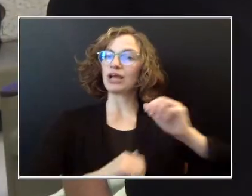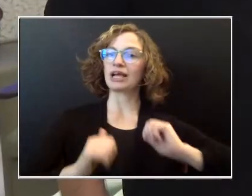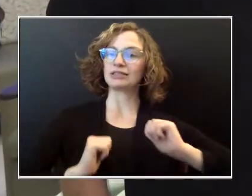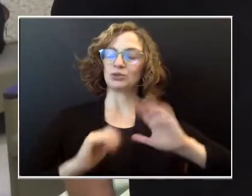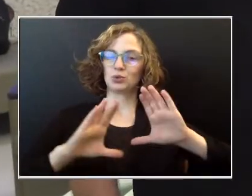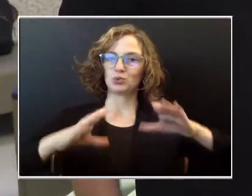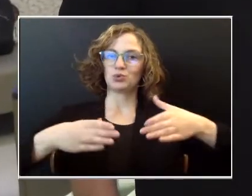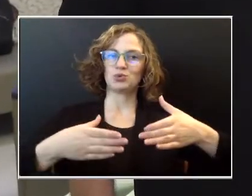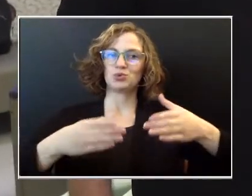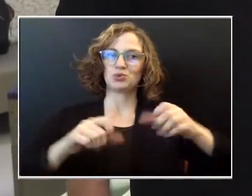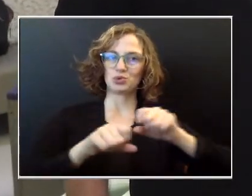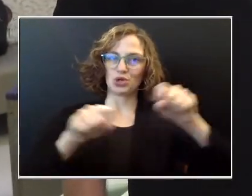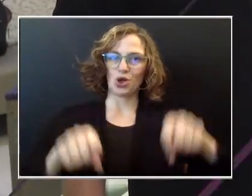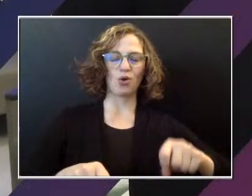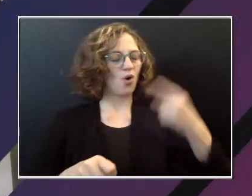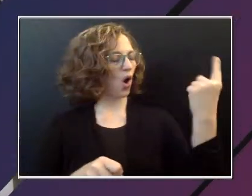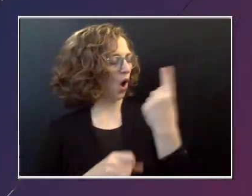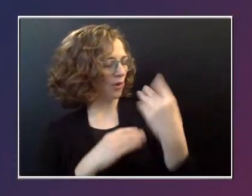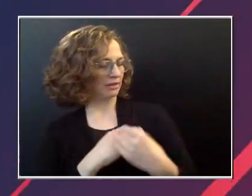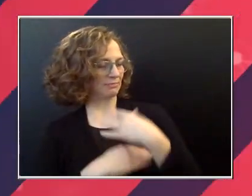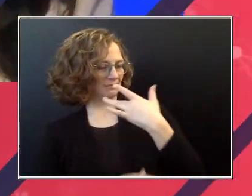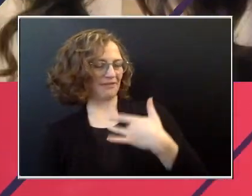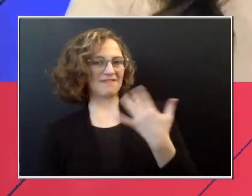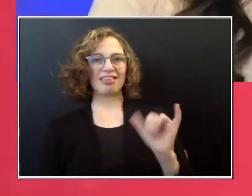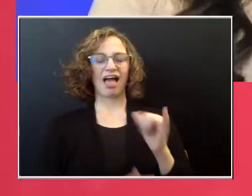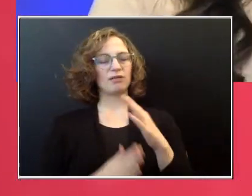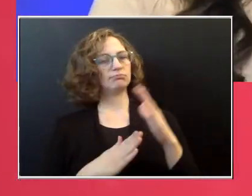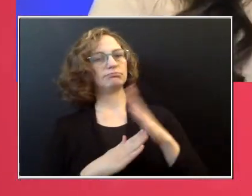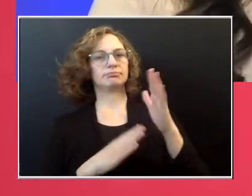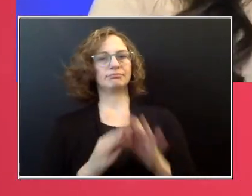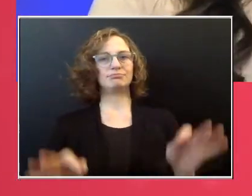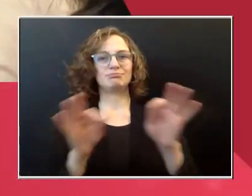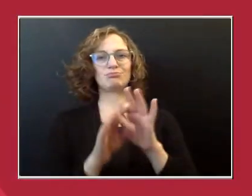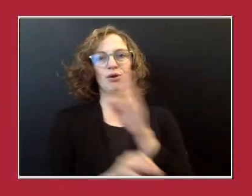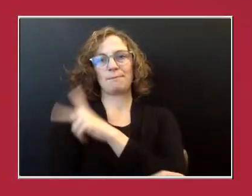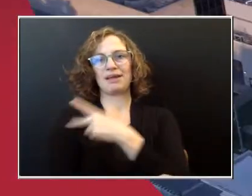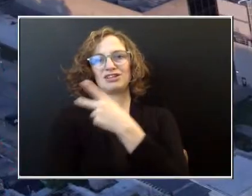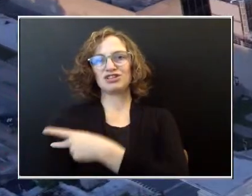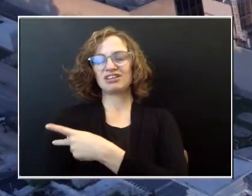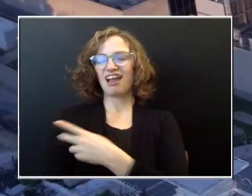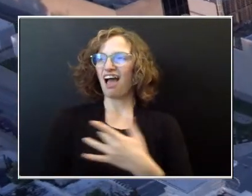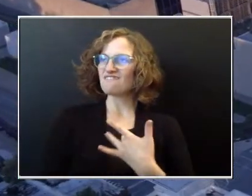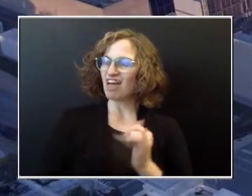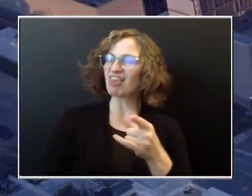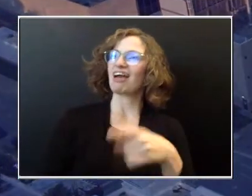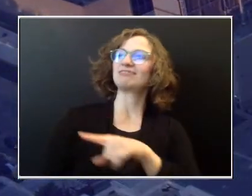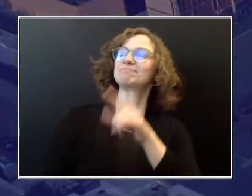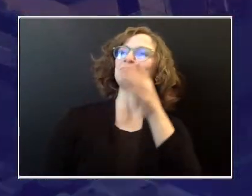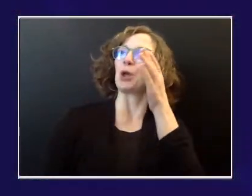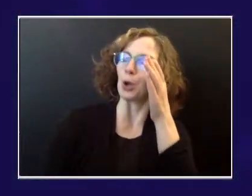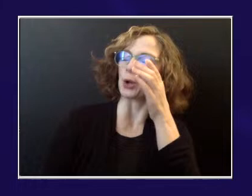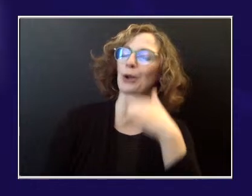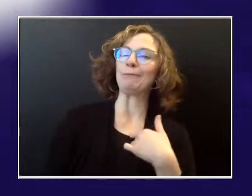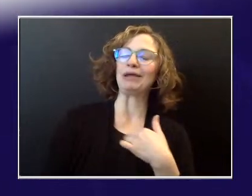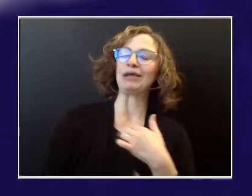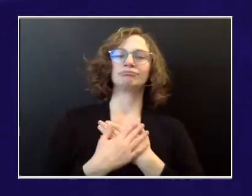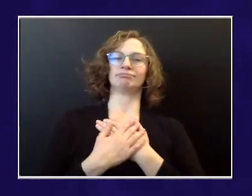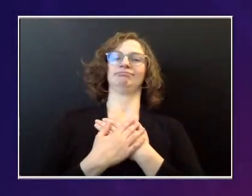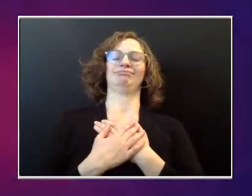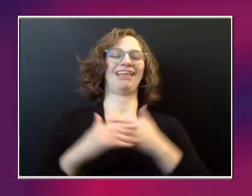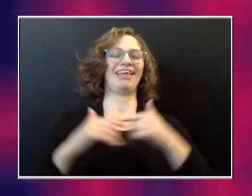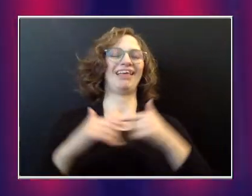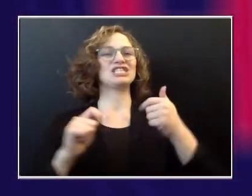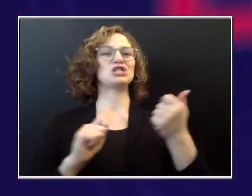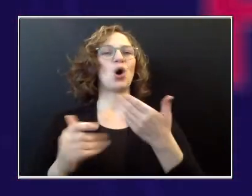most important patient on the planet. I felt heard, and that was really big. This is All Things Heart.